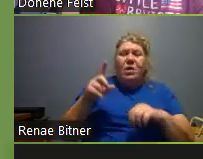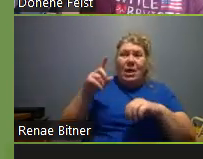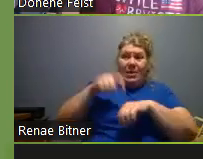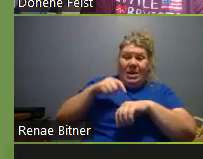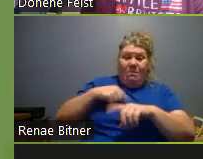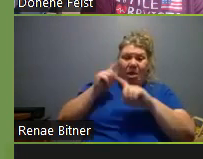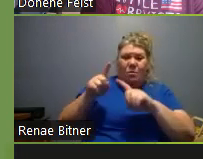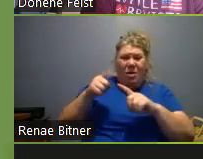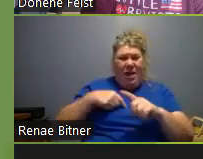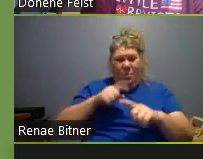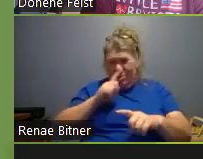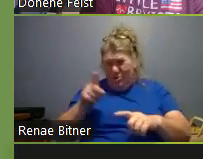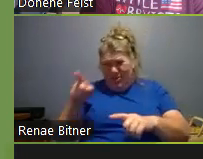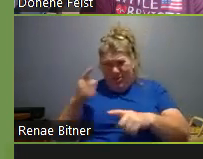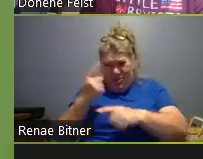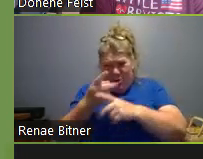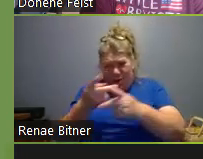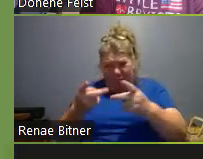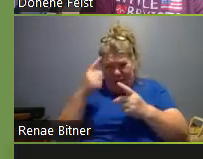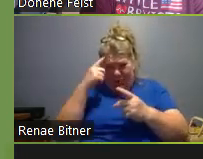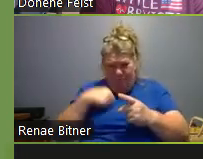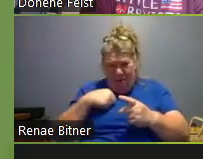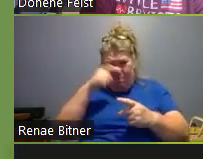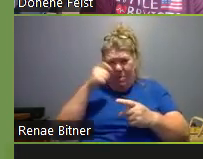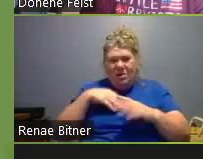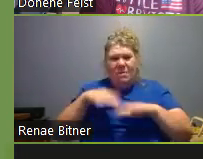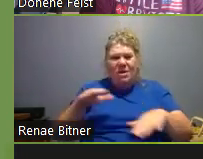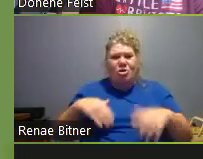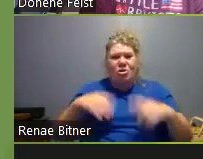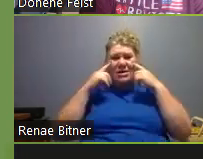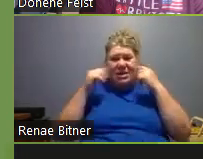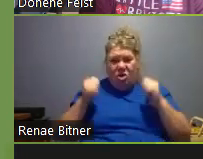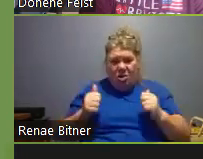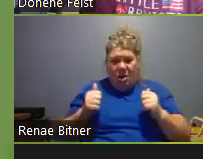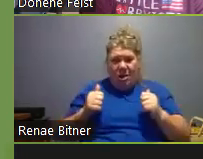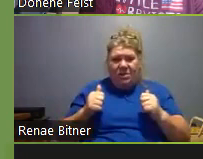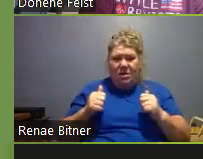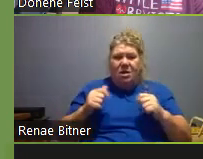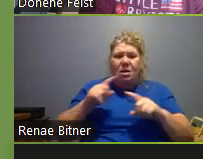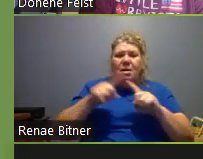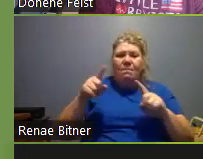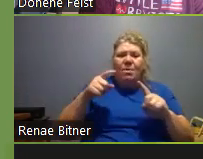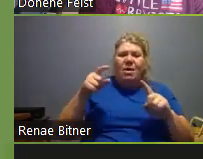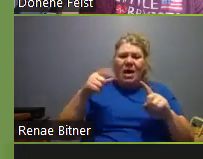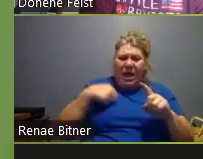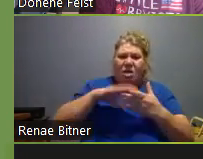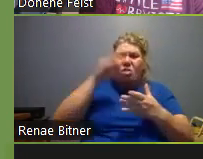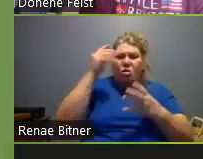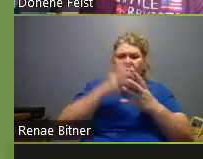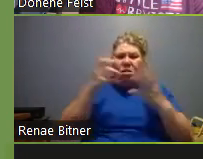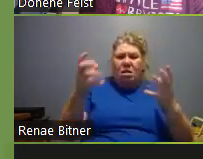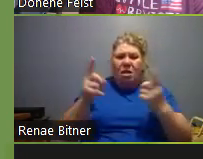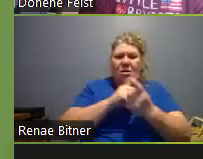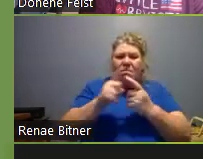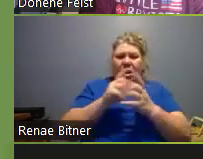sure if I belonged just because my child has a hearing loss. But I got a lot out of it, met a lot of